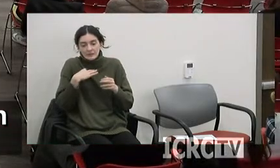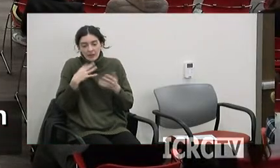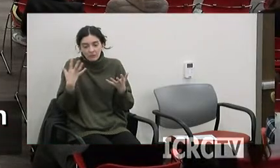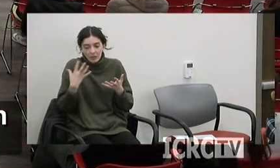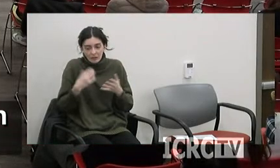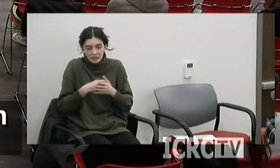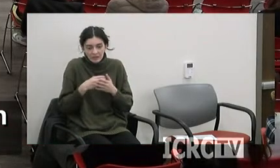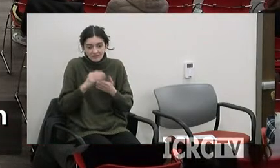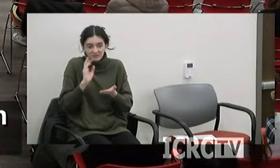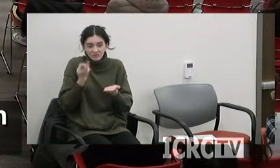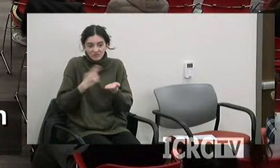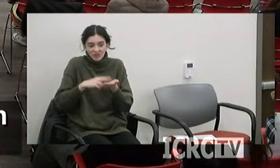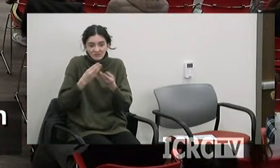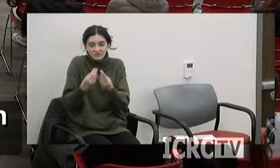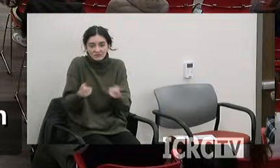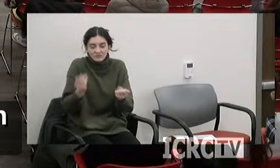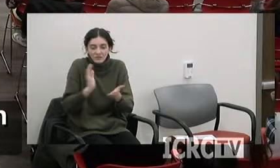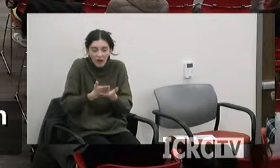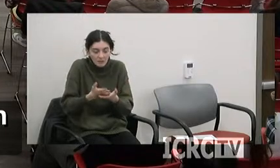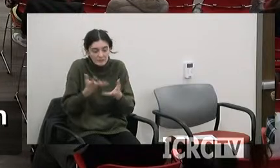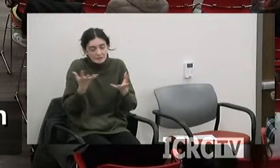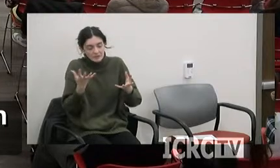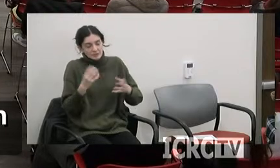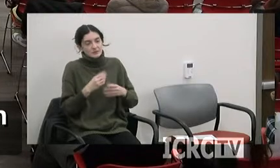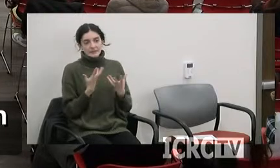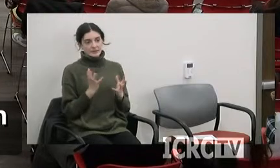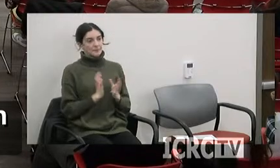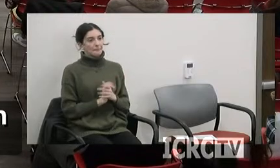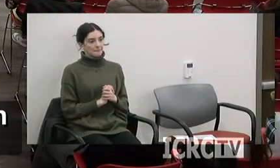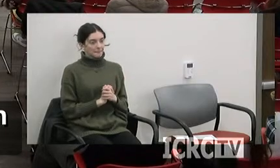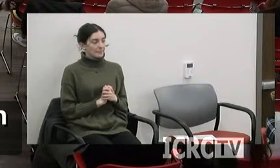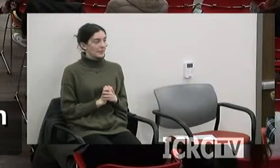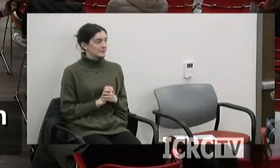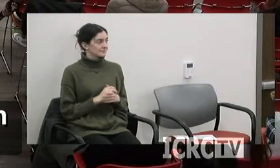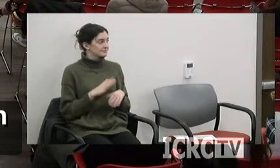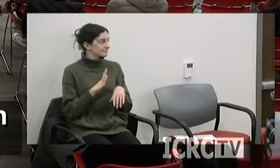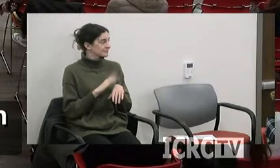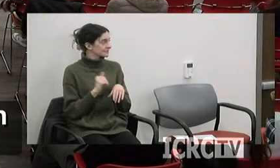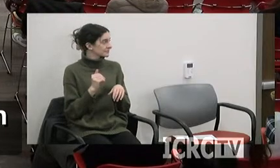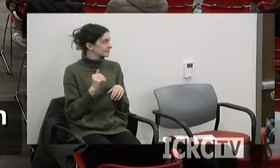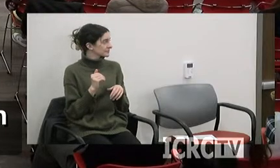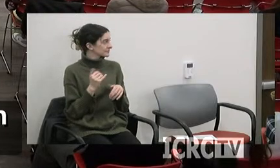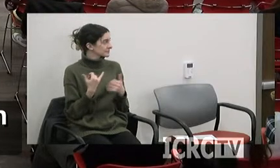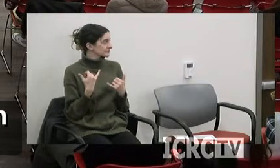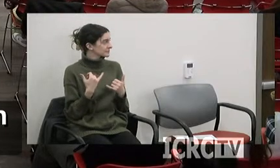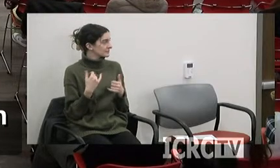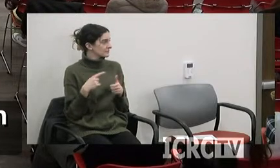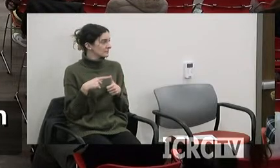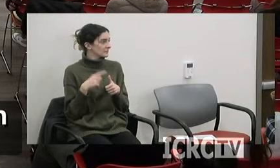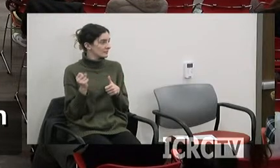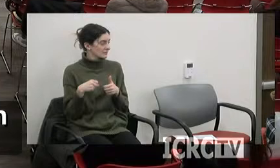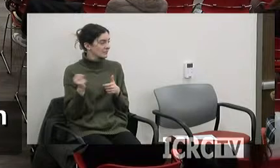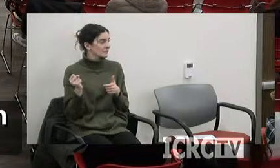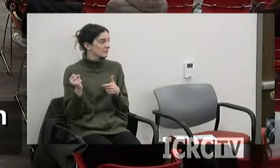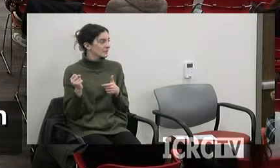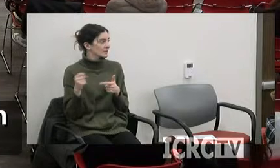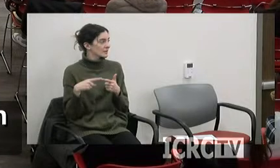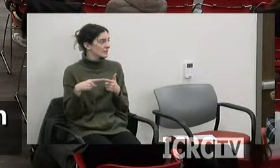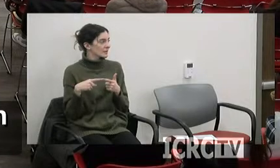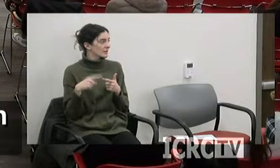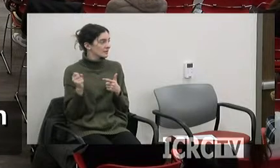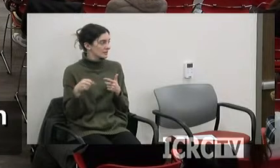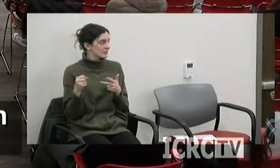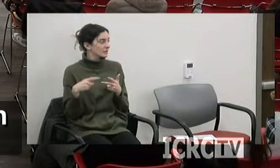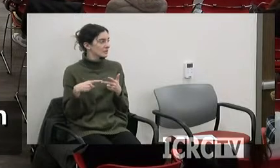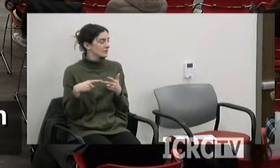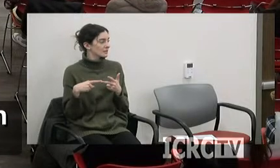Okay, we have a motion and a second on Lab Aids. Call the roll. Mrs. Mason? Yes. Mr. Combs?